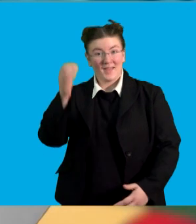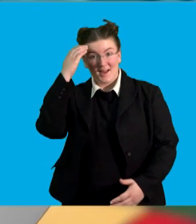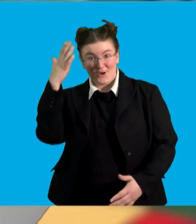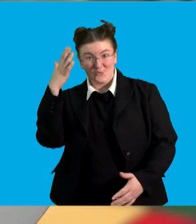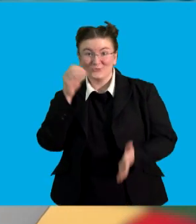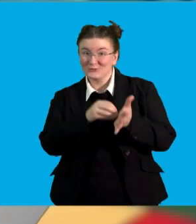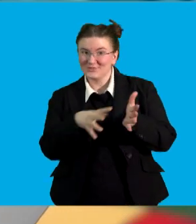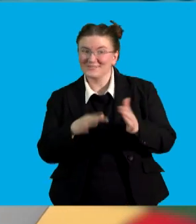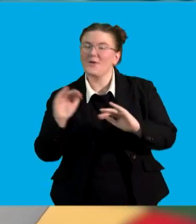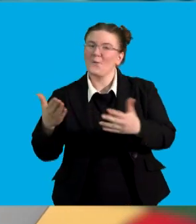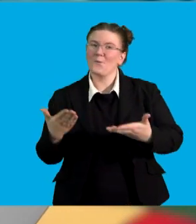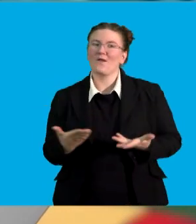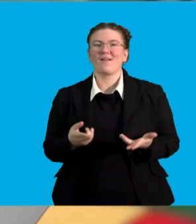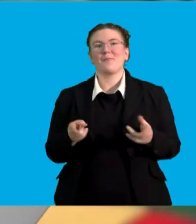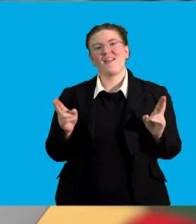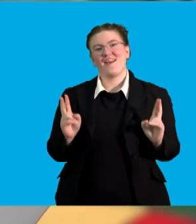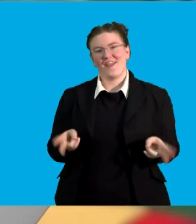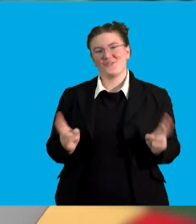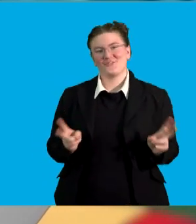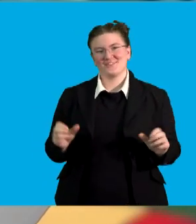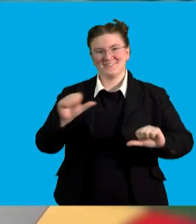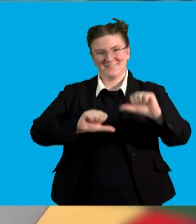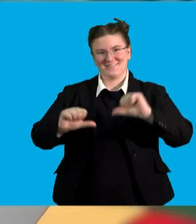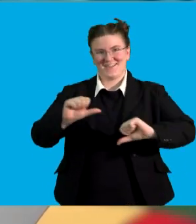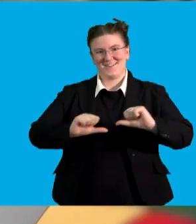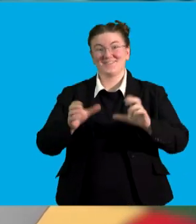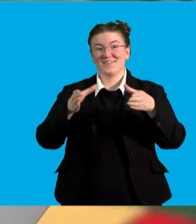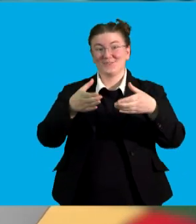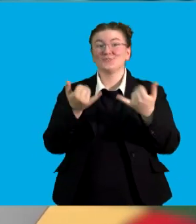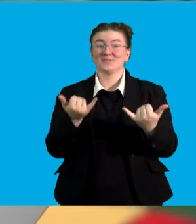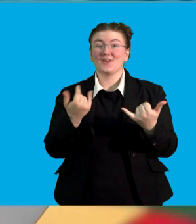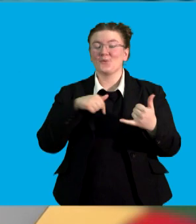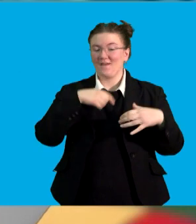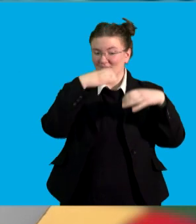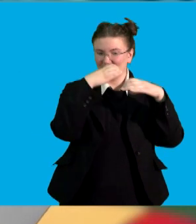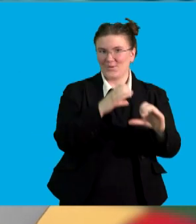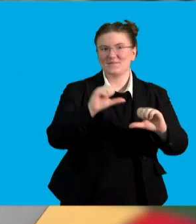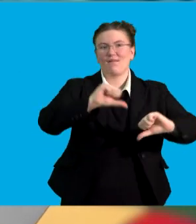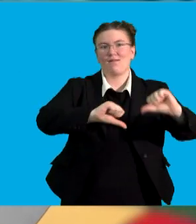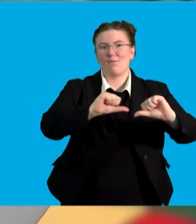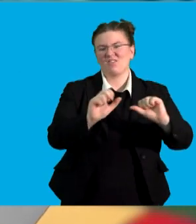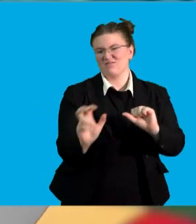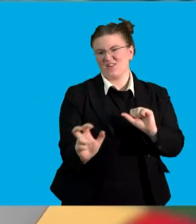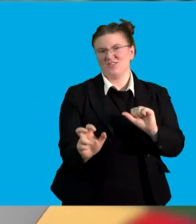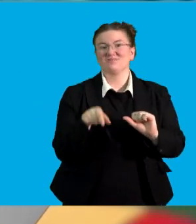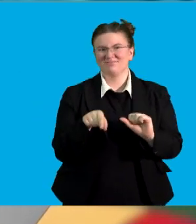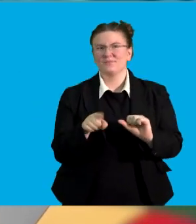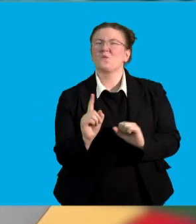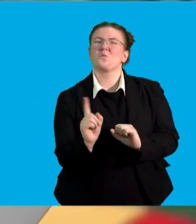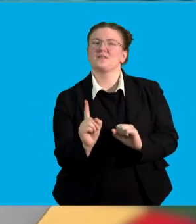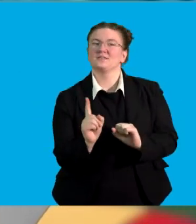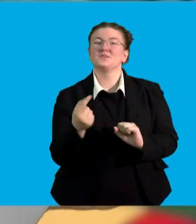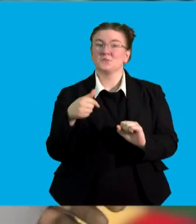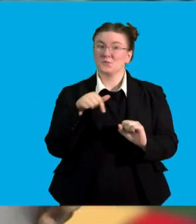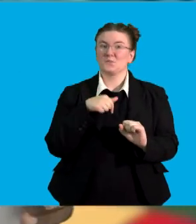Hello learners and welcome to your natural sciences lesson. So today we're dealing with the chemical reactions. We need to know what are chemical reactions and how